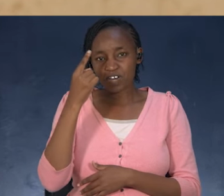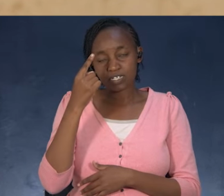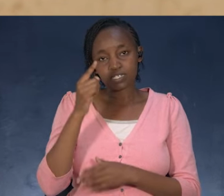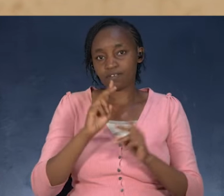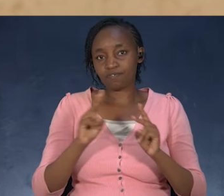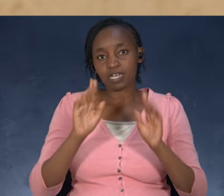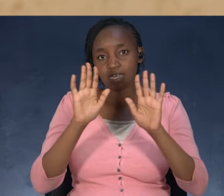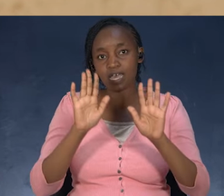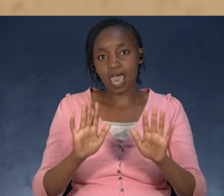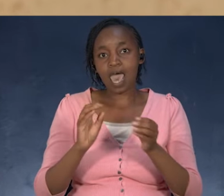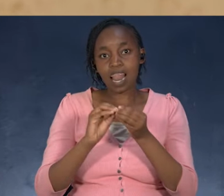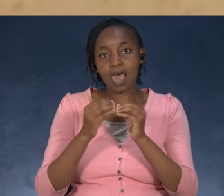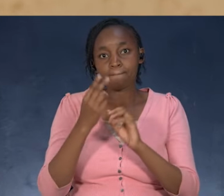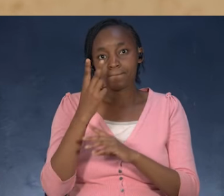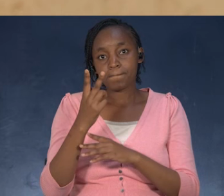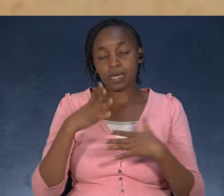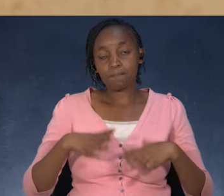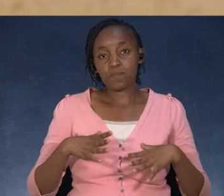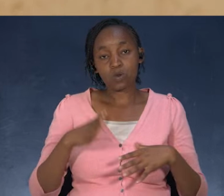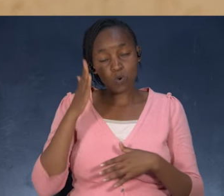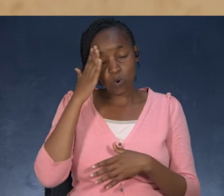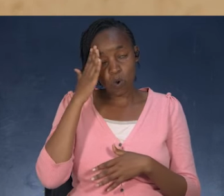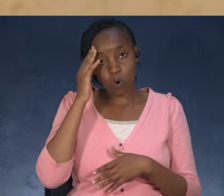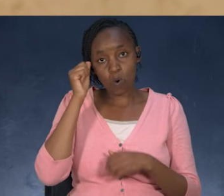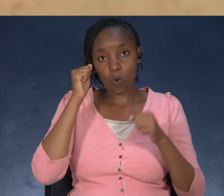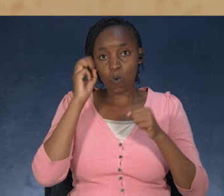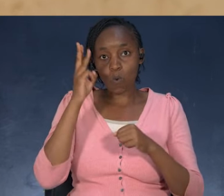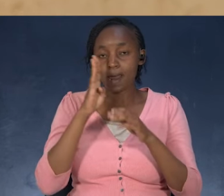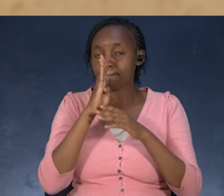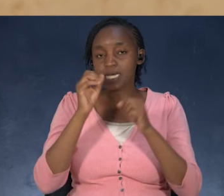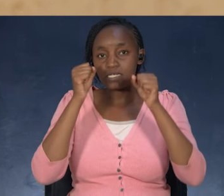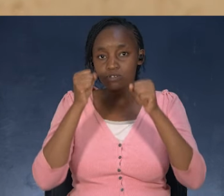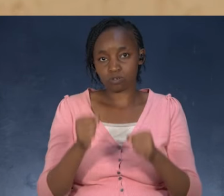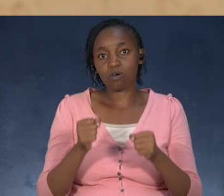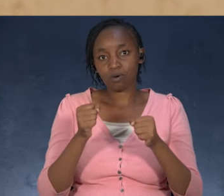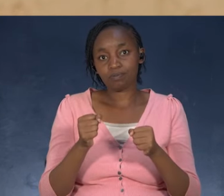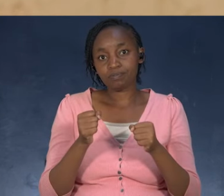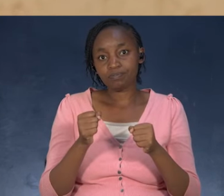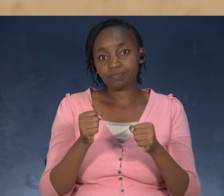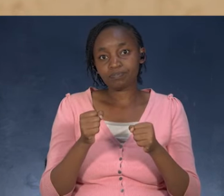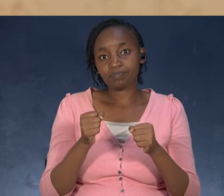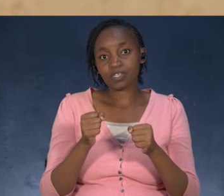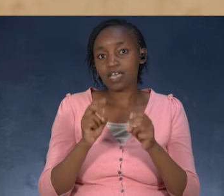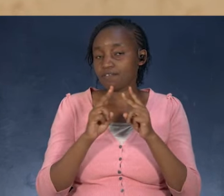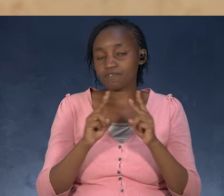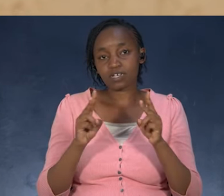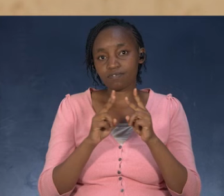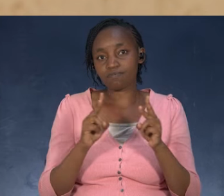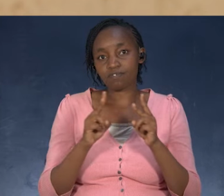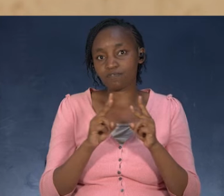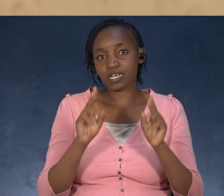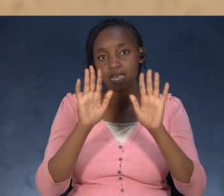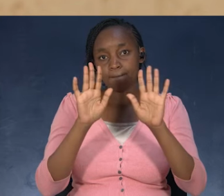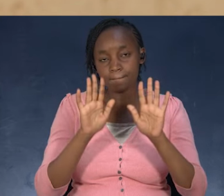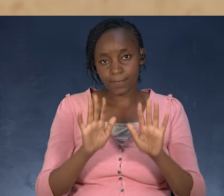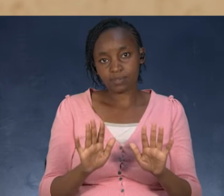first thing, get to know God. But secondly, he says, the people who know their God shall be strong. Be strong. Being strong